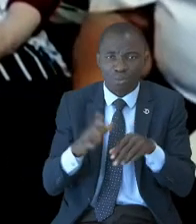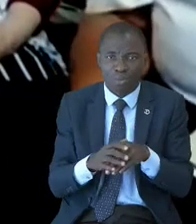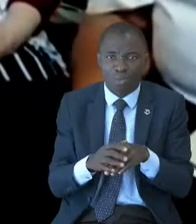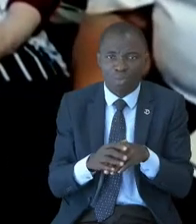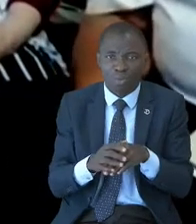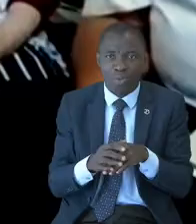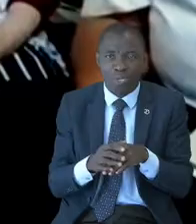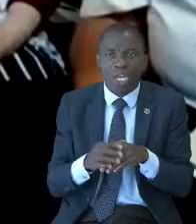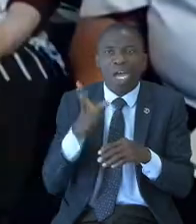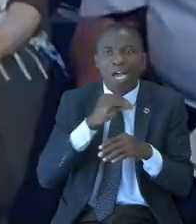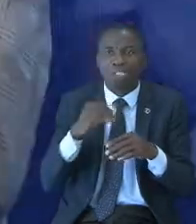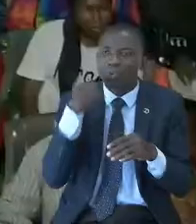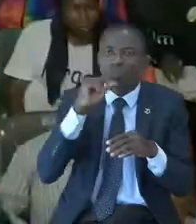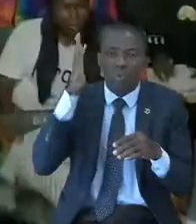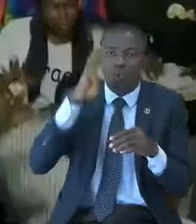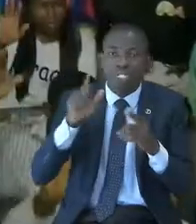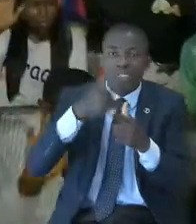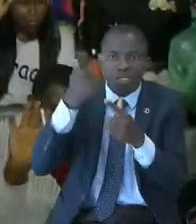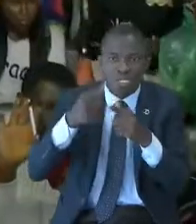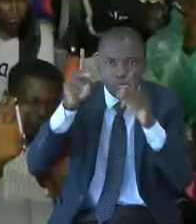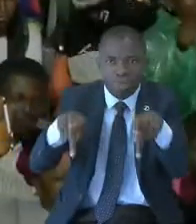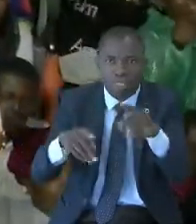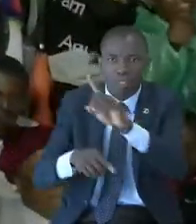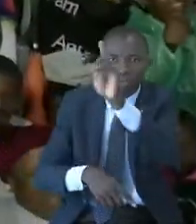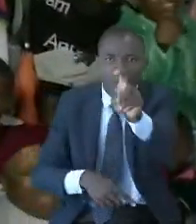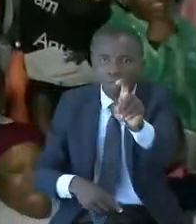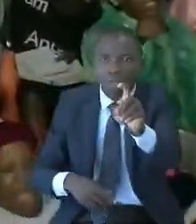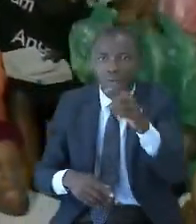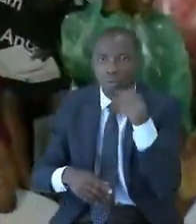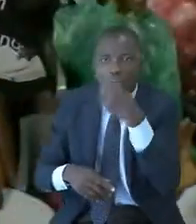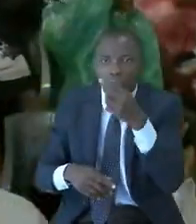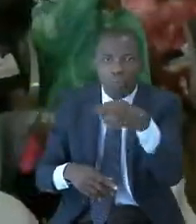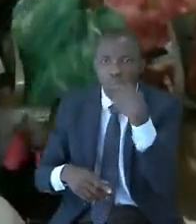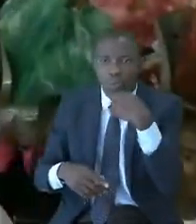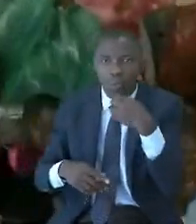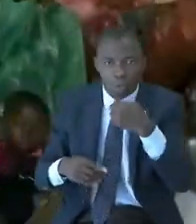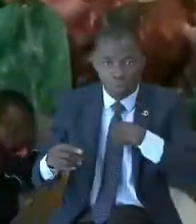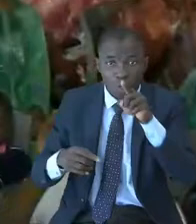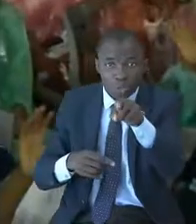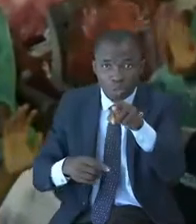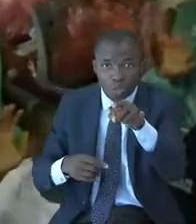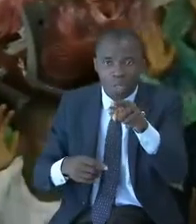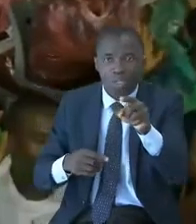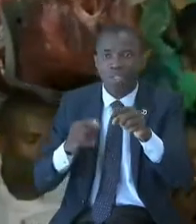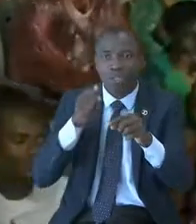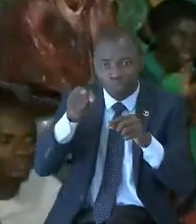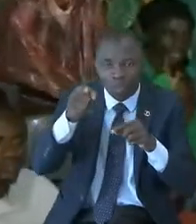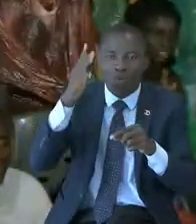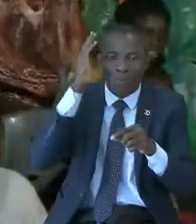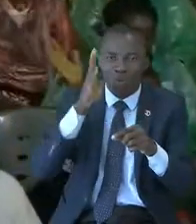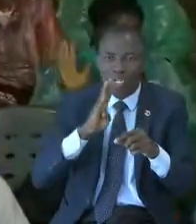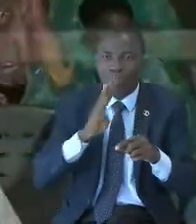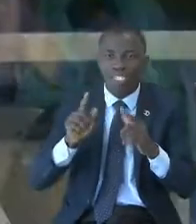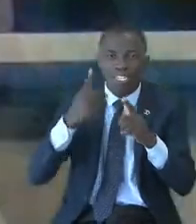And who will be the next? I said it will be the next. The next to receive